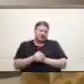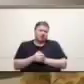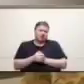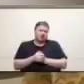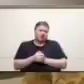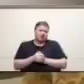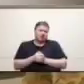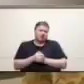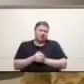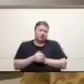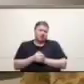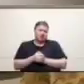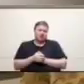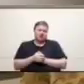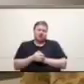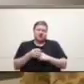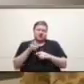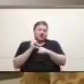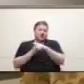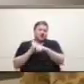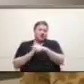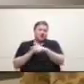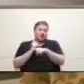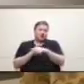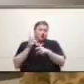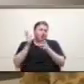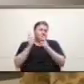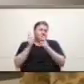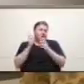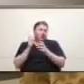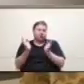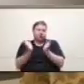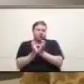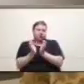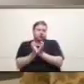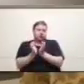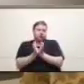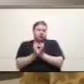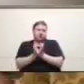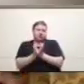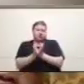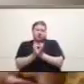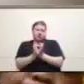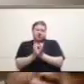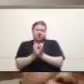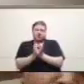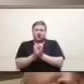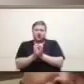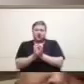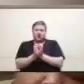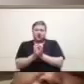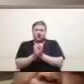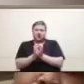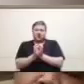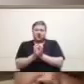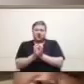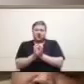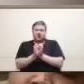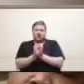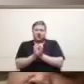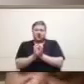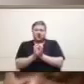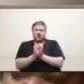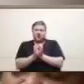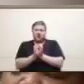was a disciplinary hearing, and the findings of the disciplinary hearing was that the MM was acquitted of all